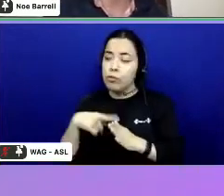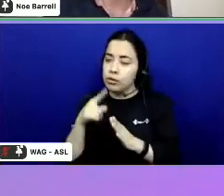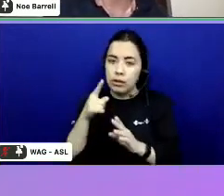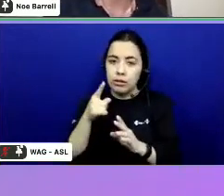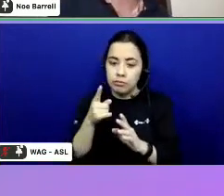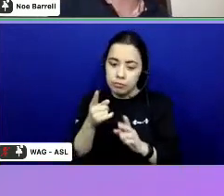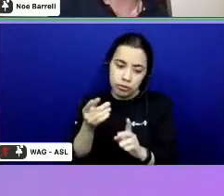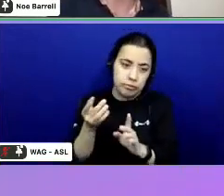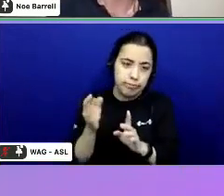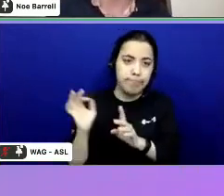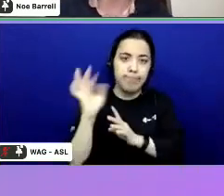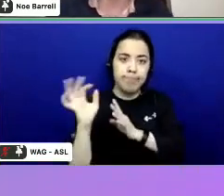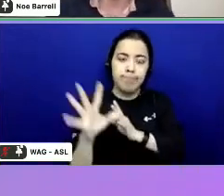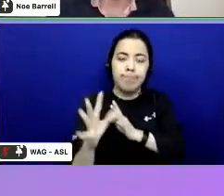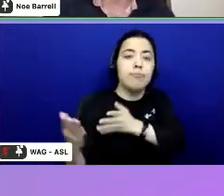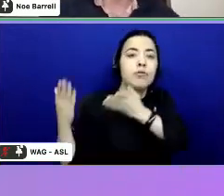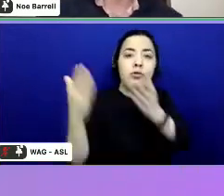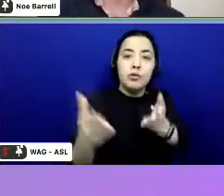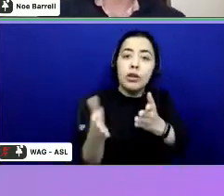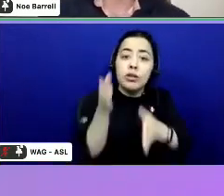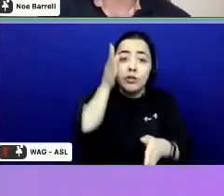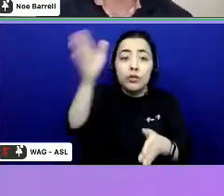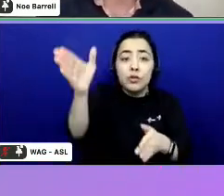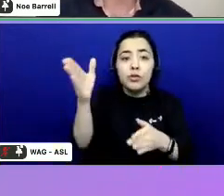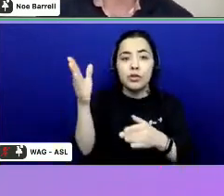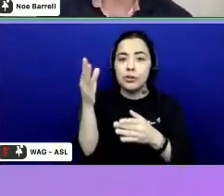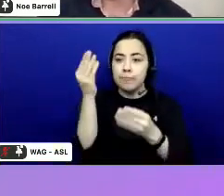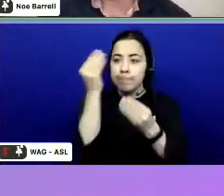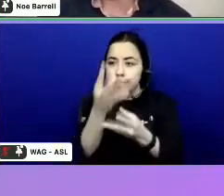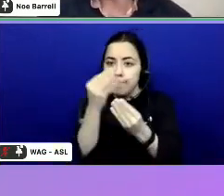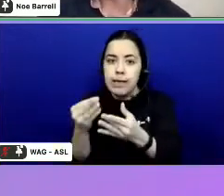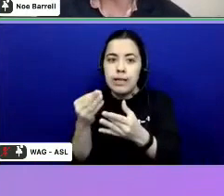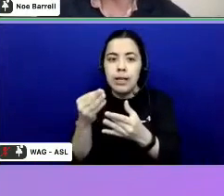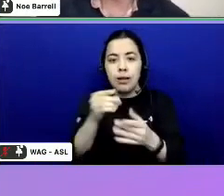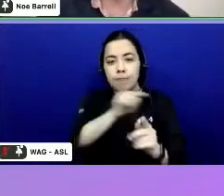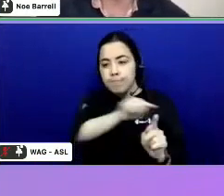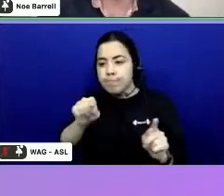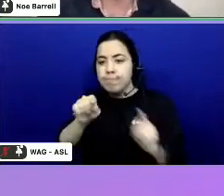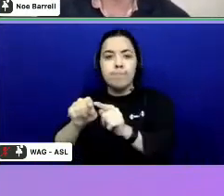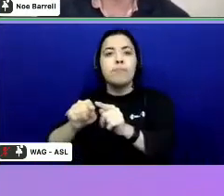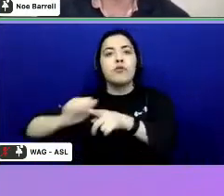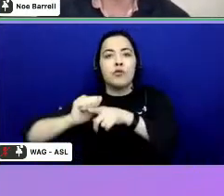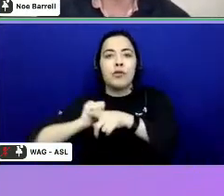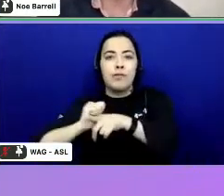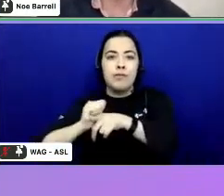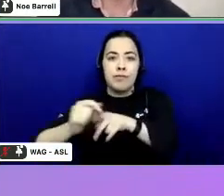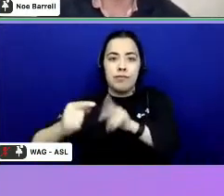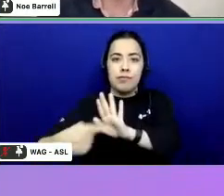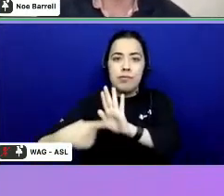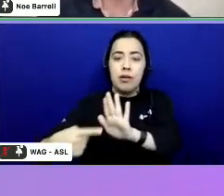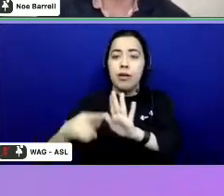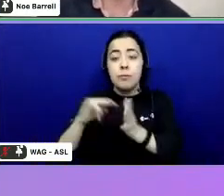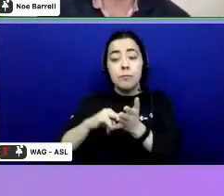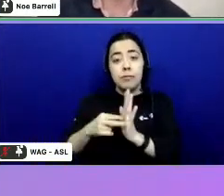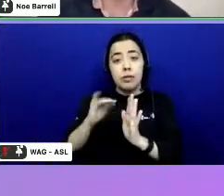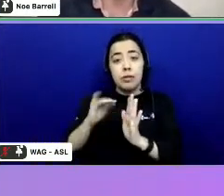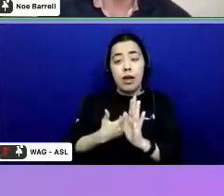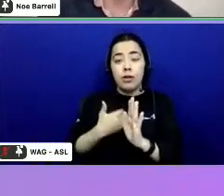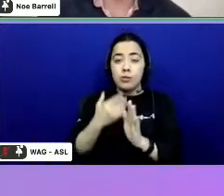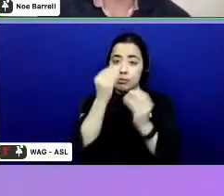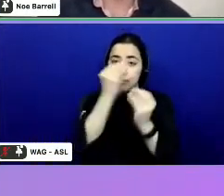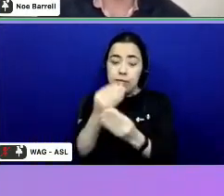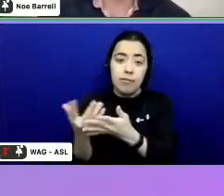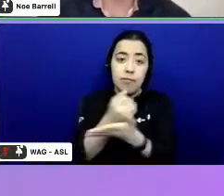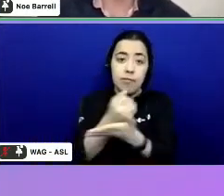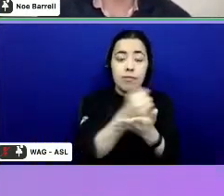suggest future data points as training examples. And this helps us to really speed up and target our data collection